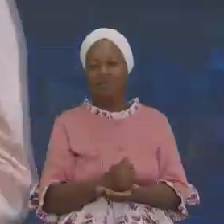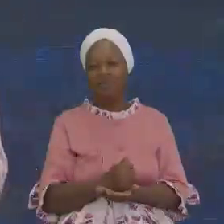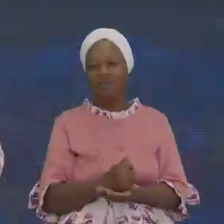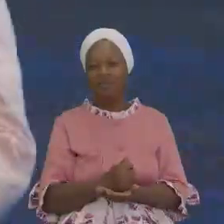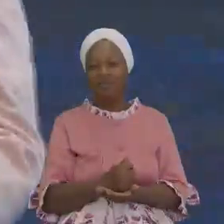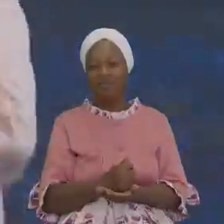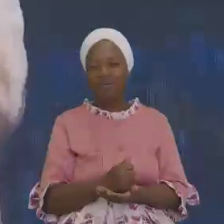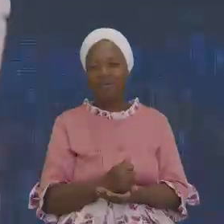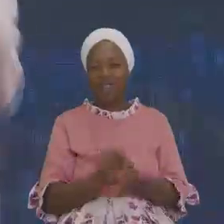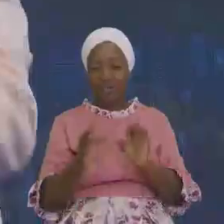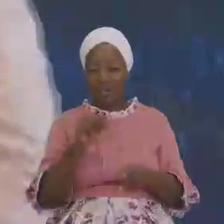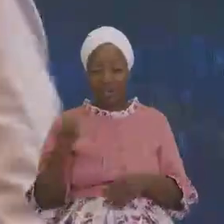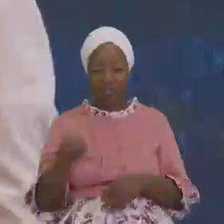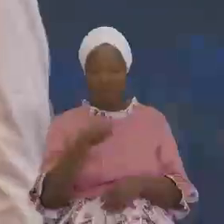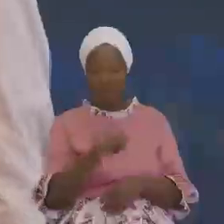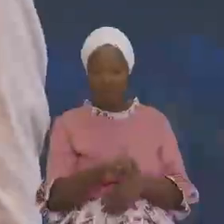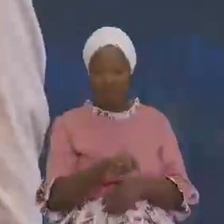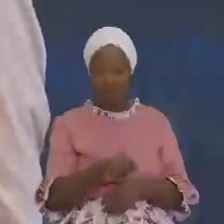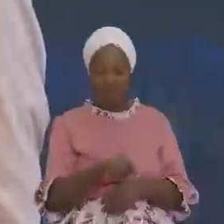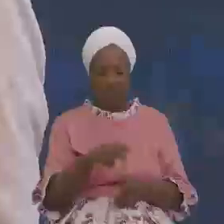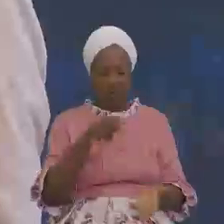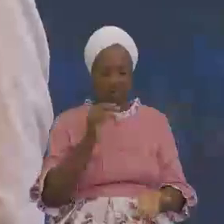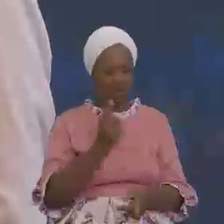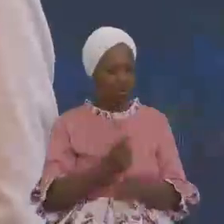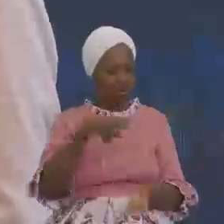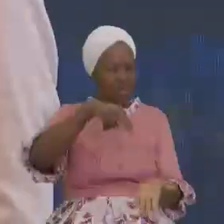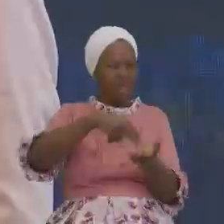If you're lame, you just rise up, you begin to walk.